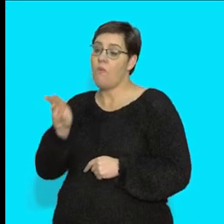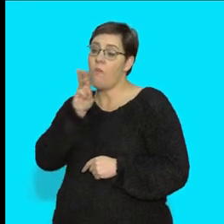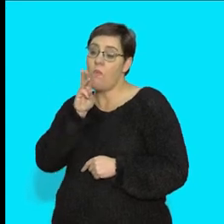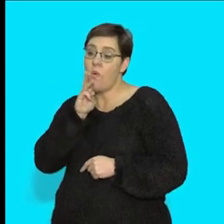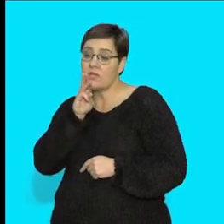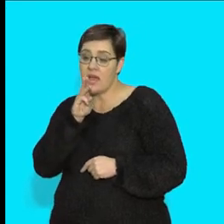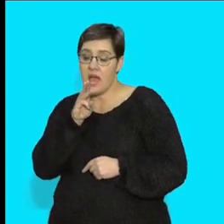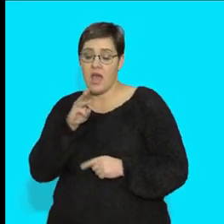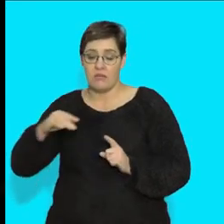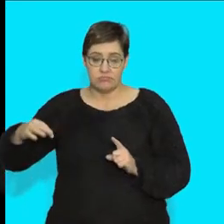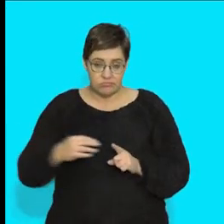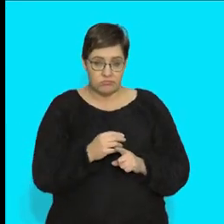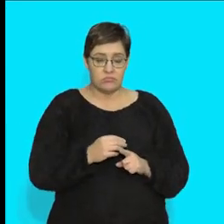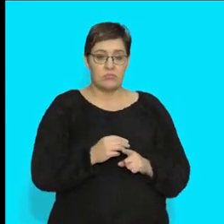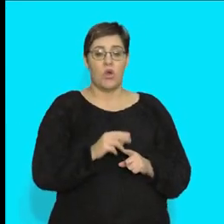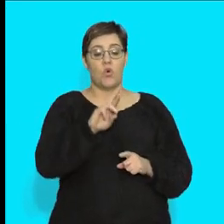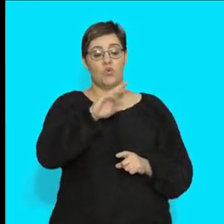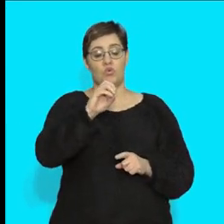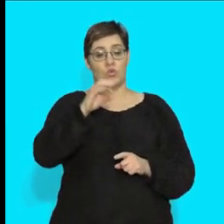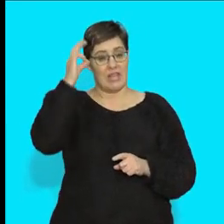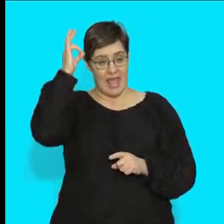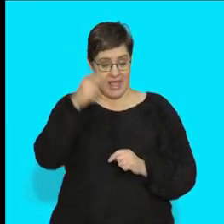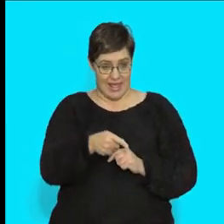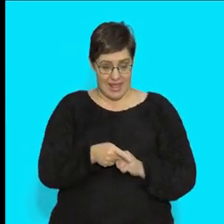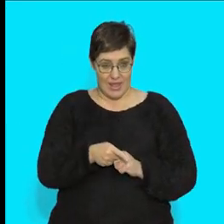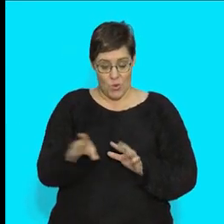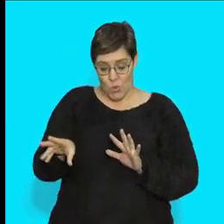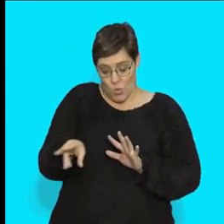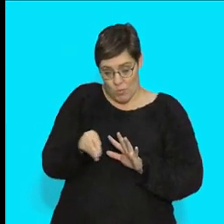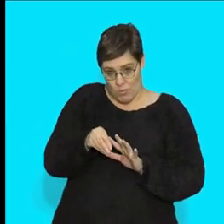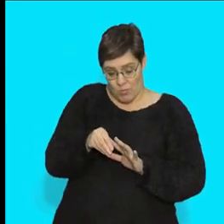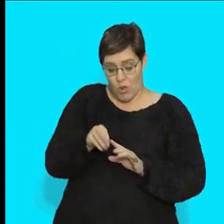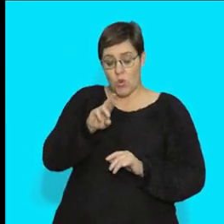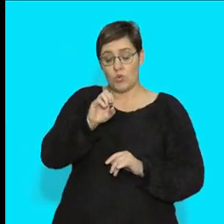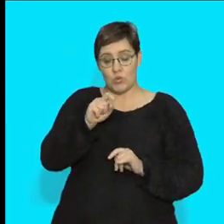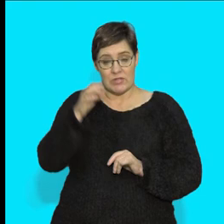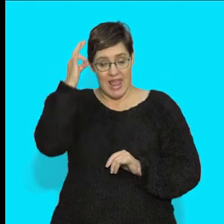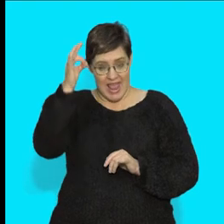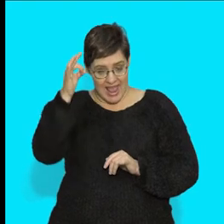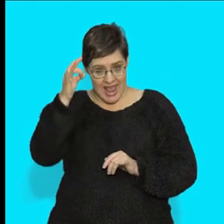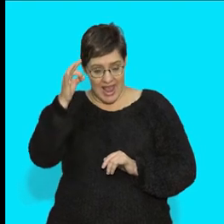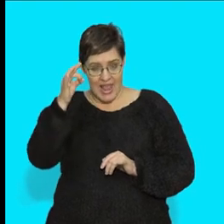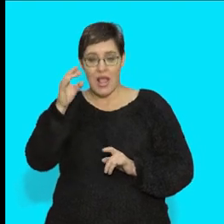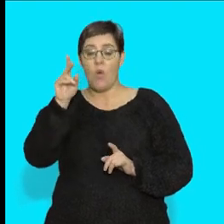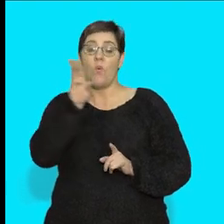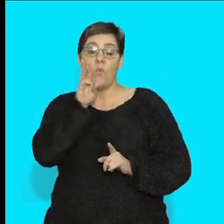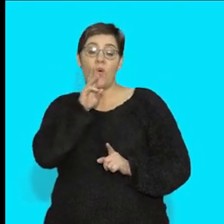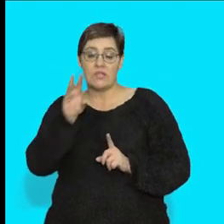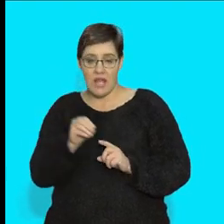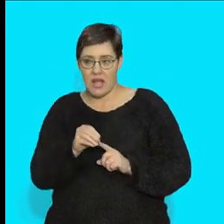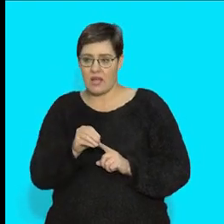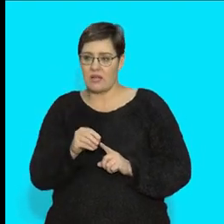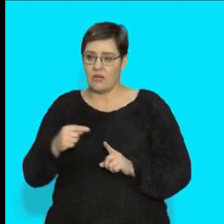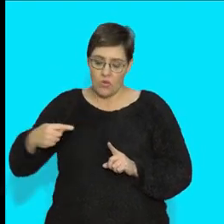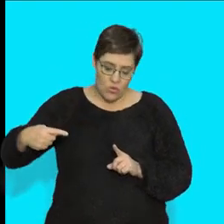go into the root hair. The root hair then takes the water right